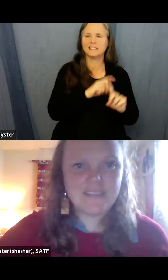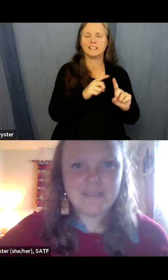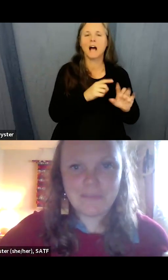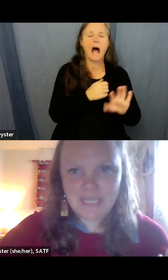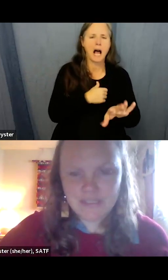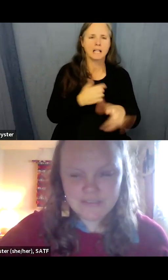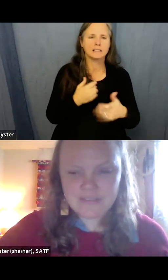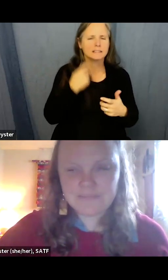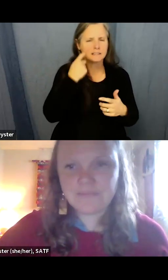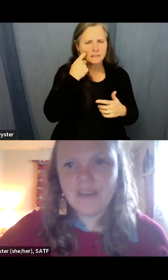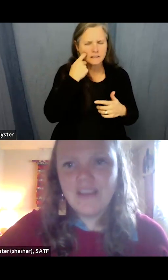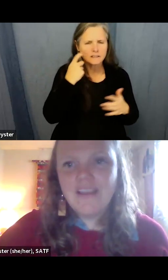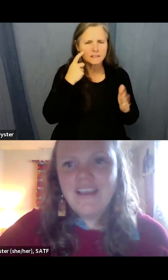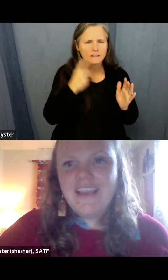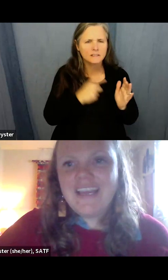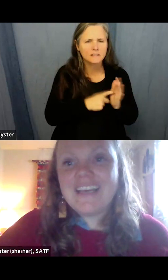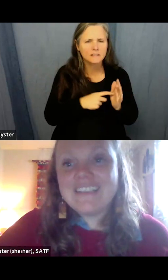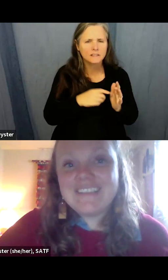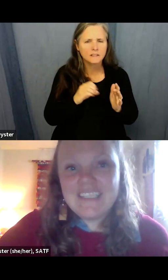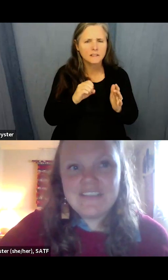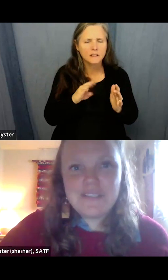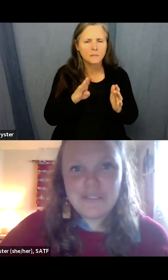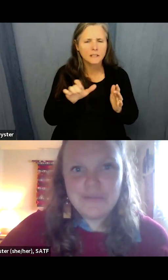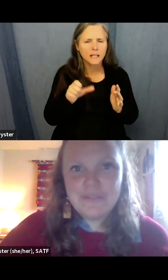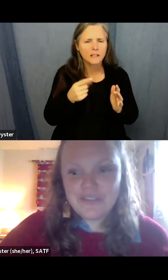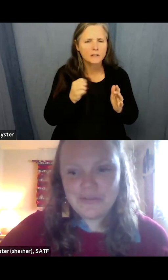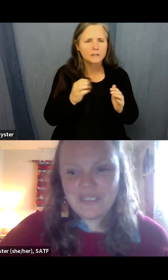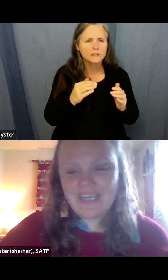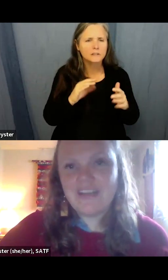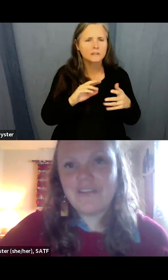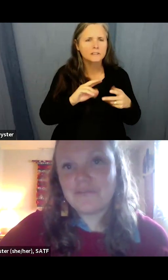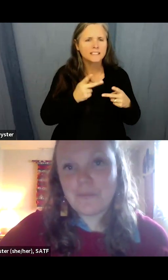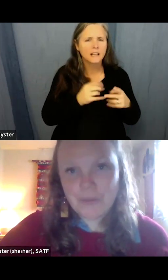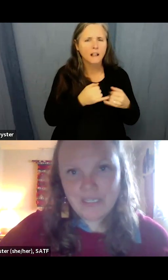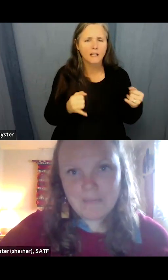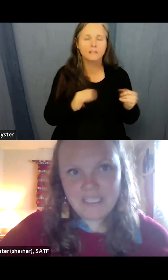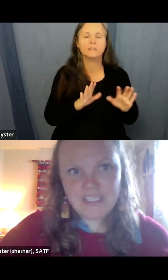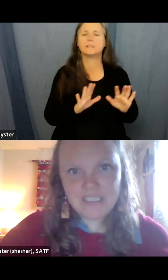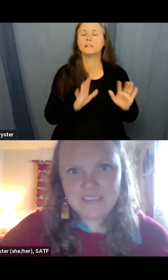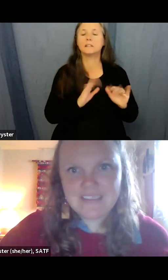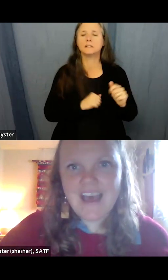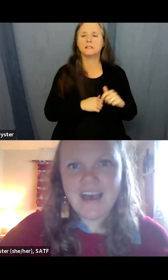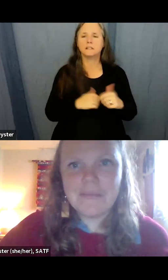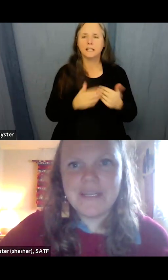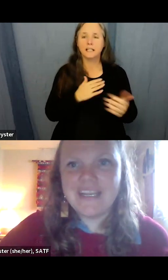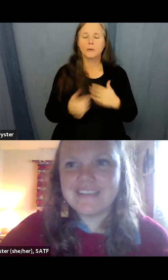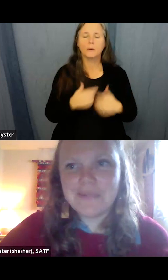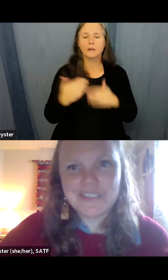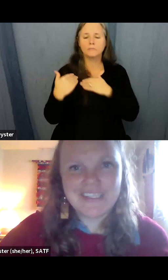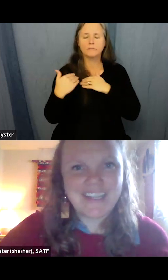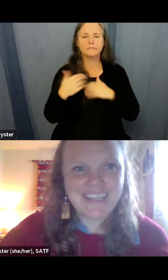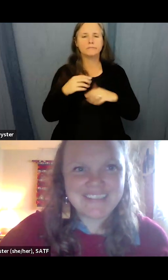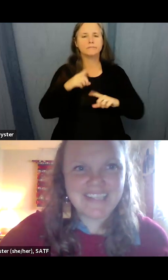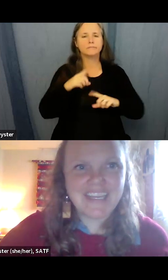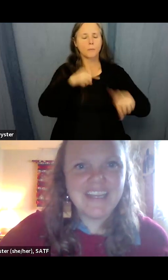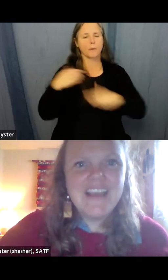different layers. And that extends to again, those reporting obligations. And as I